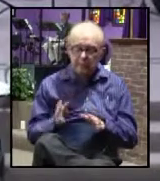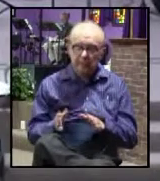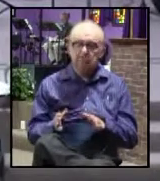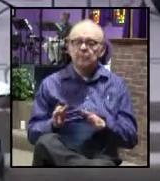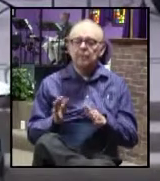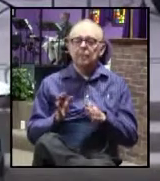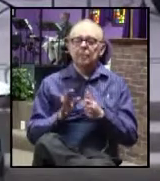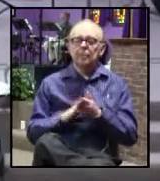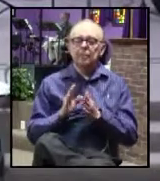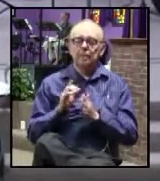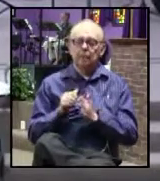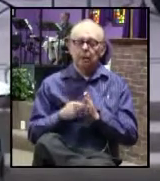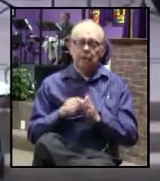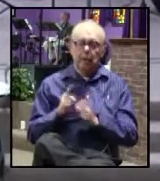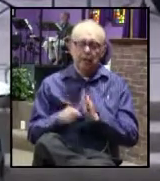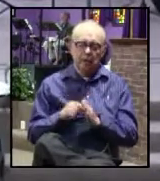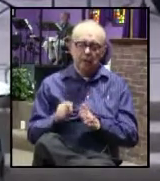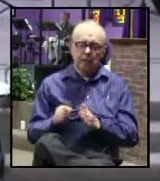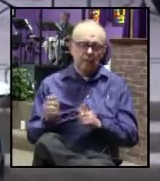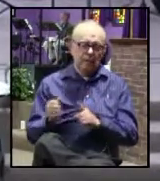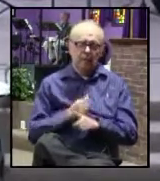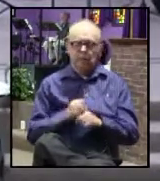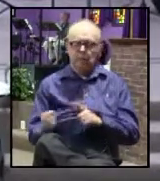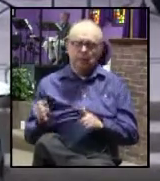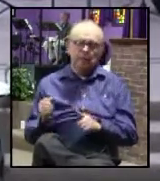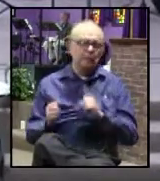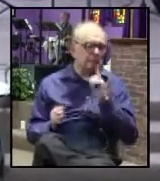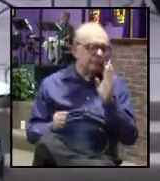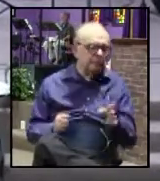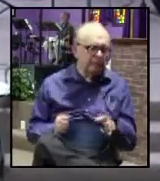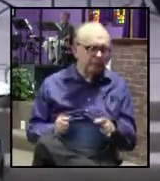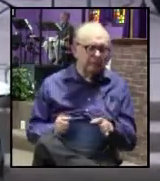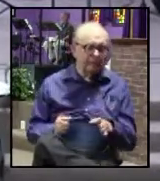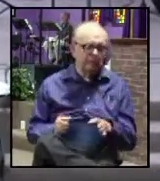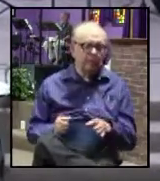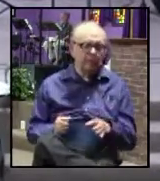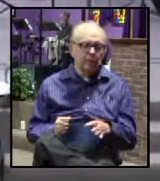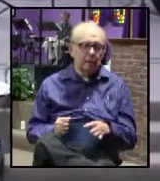that in a few hours he was going to be beaten, spit upon,